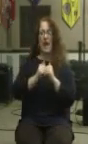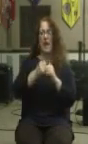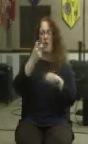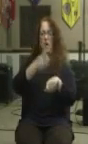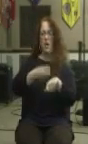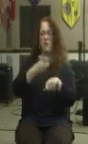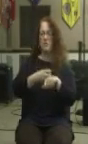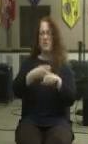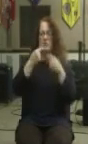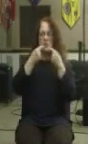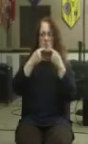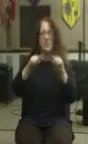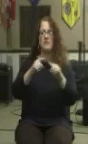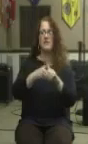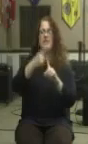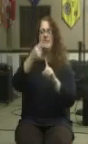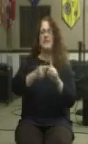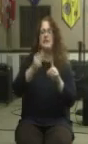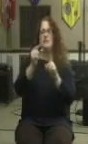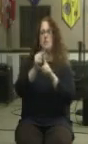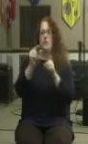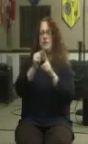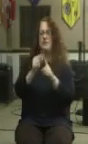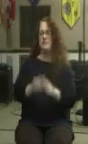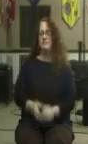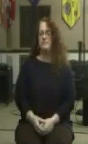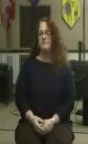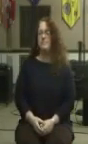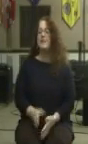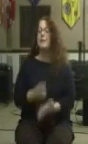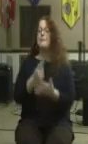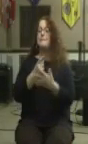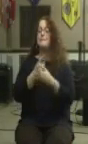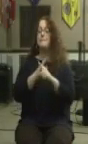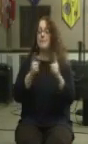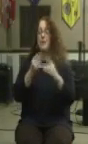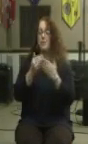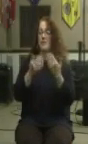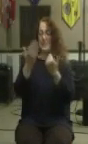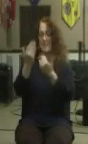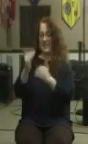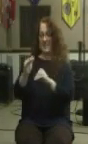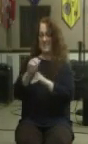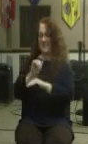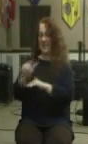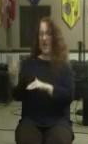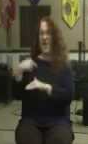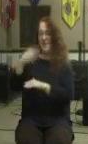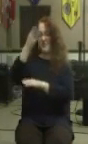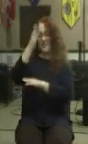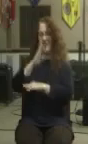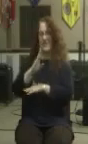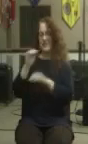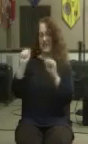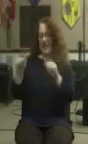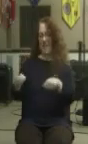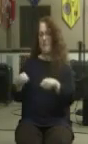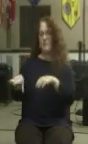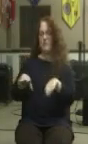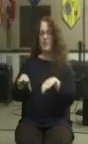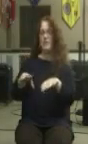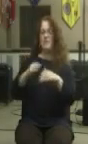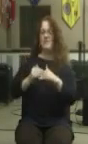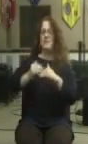of you don't know how hard it is for me to pronounce the next word. But with my limitations and all,